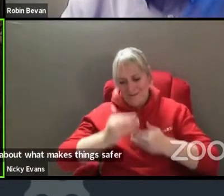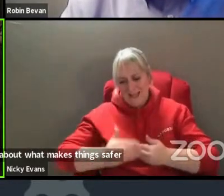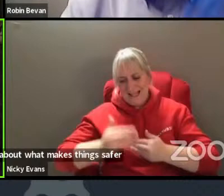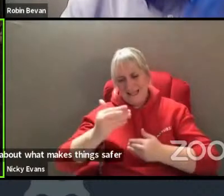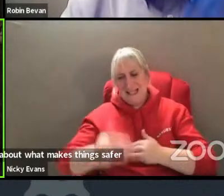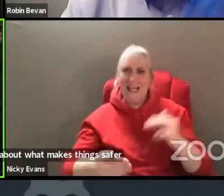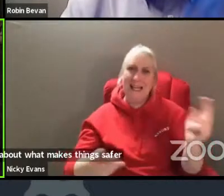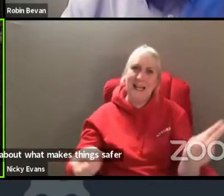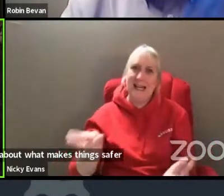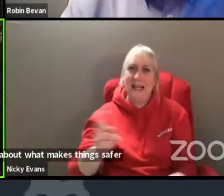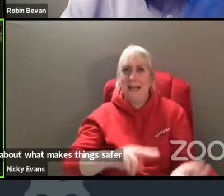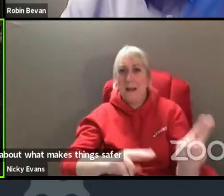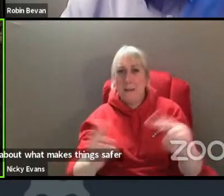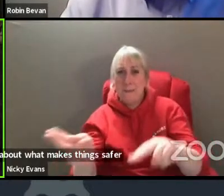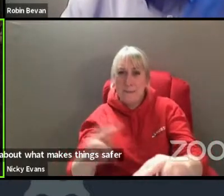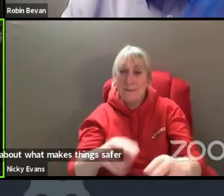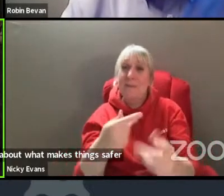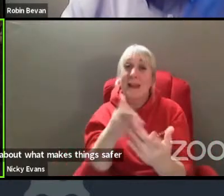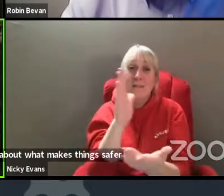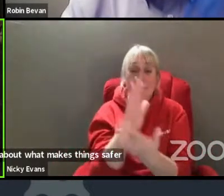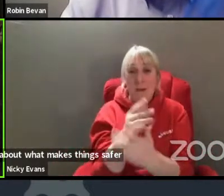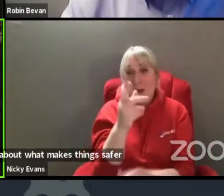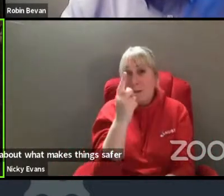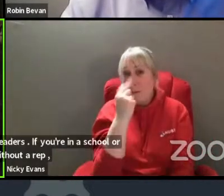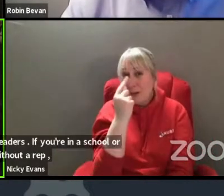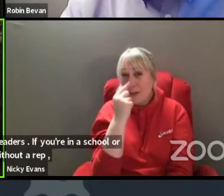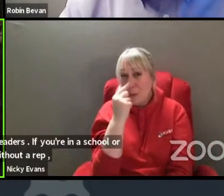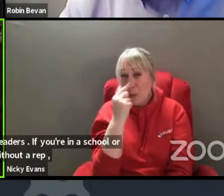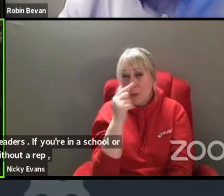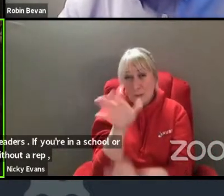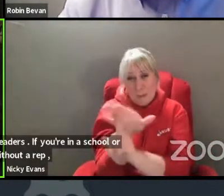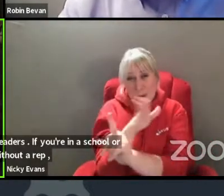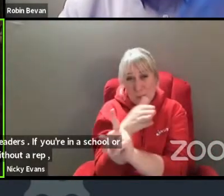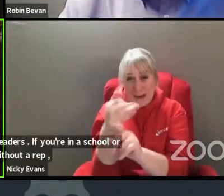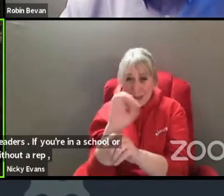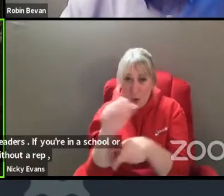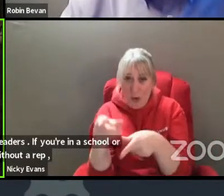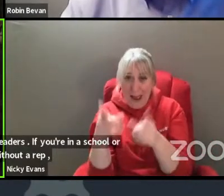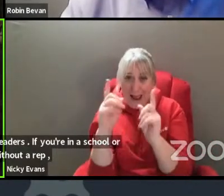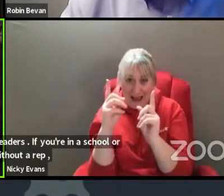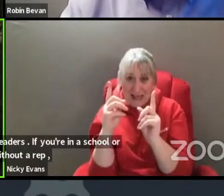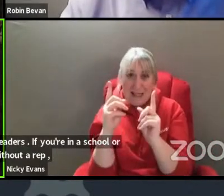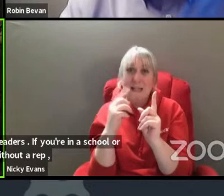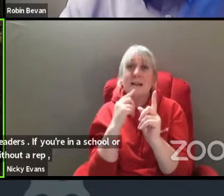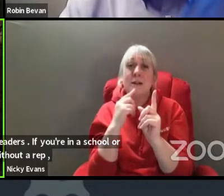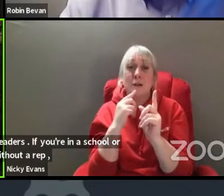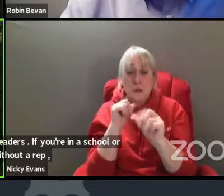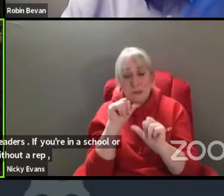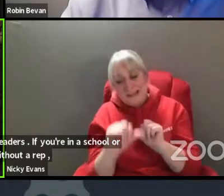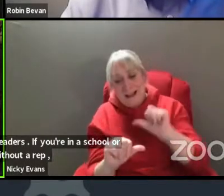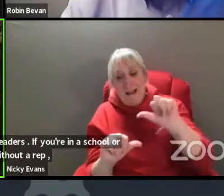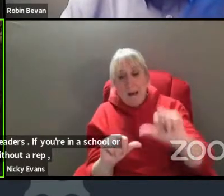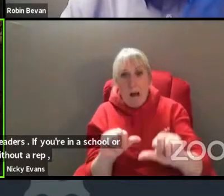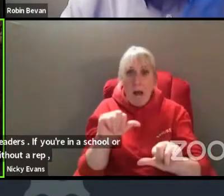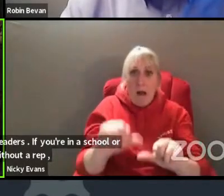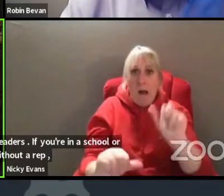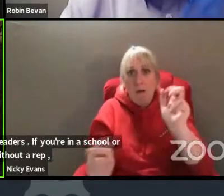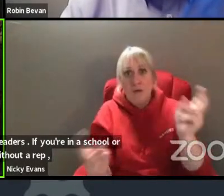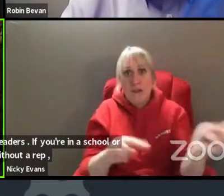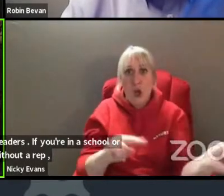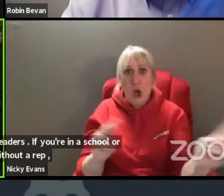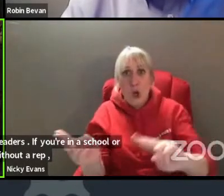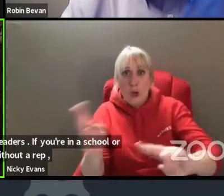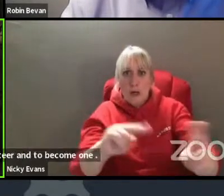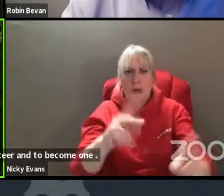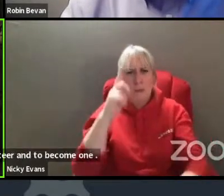possible to persuade your head teacher to stagger re-entry, we think that is the better approach. Now that